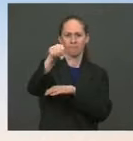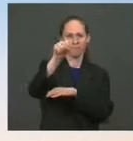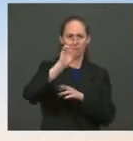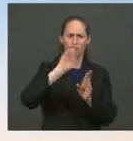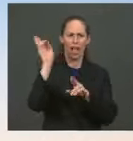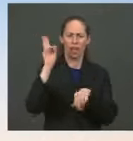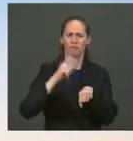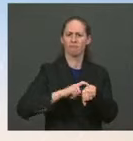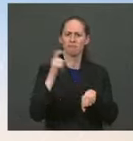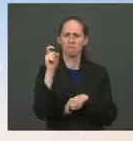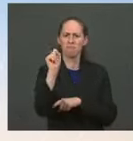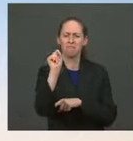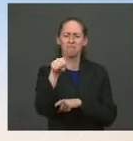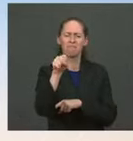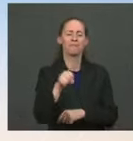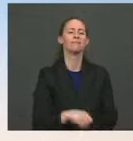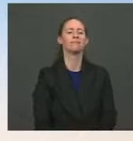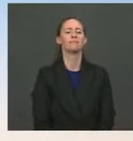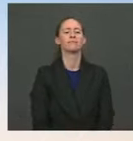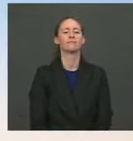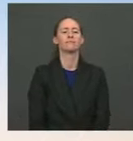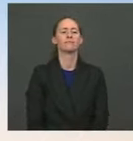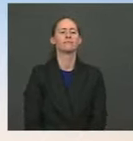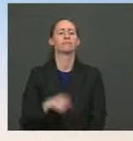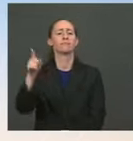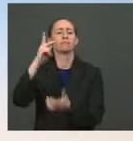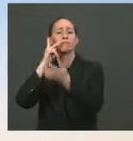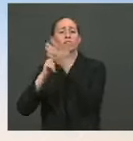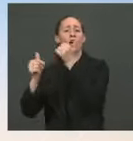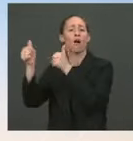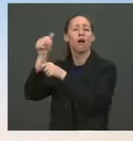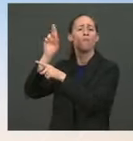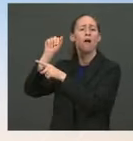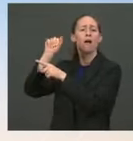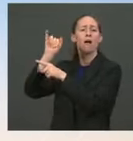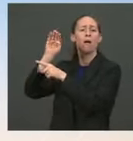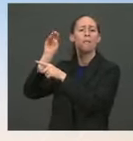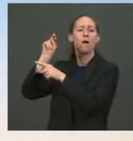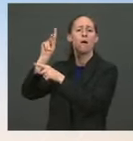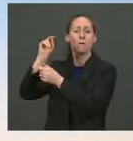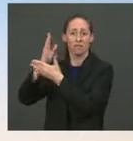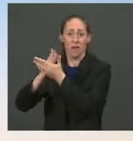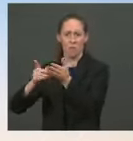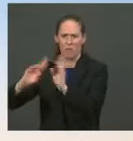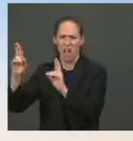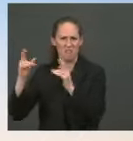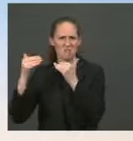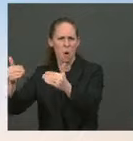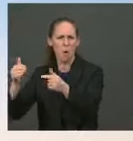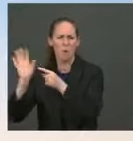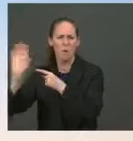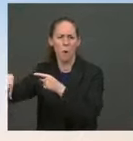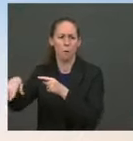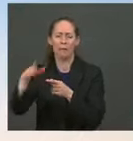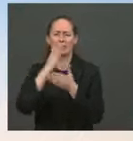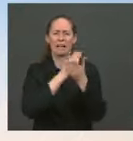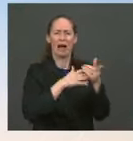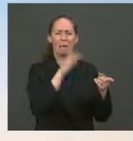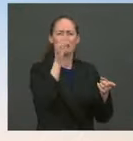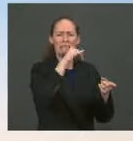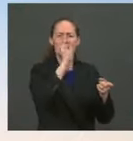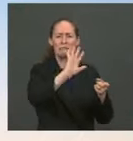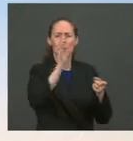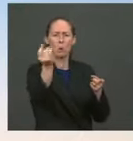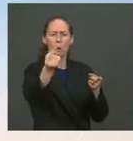say there are projects that are shovel ready and ready to go. And that is actually a real thing. One of the things that the president talked about last night,